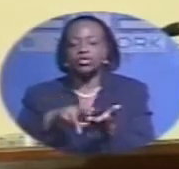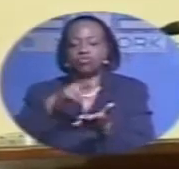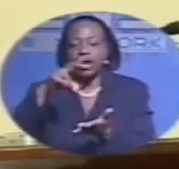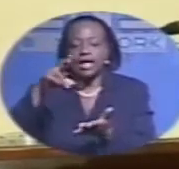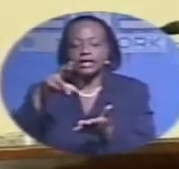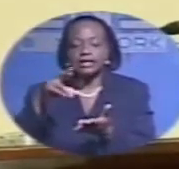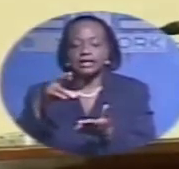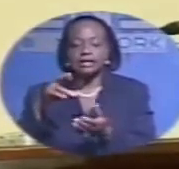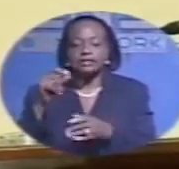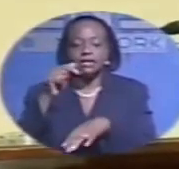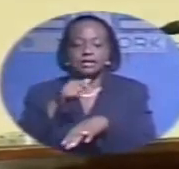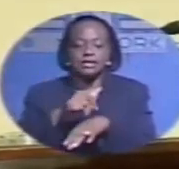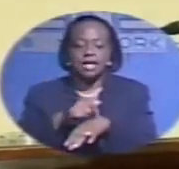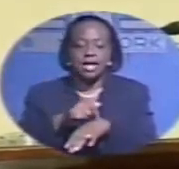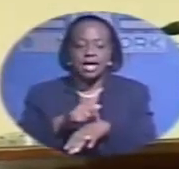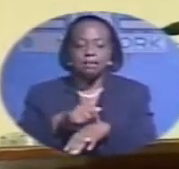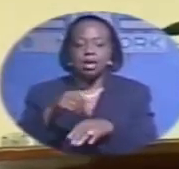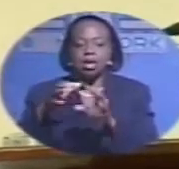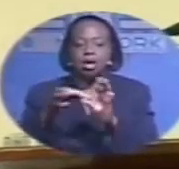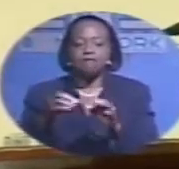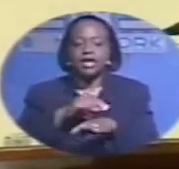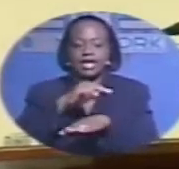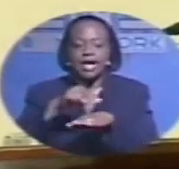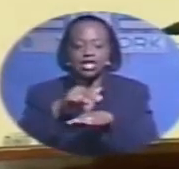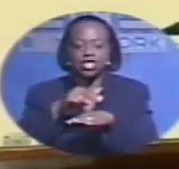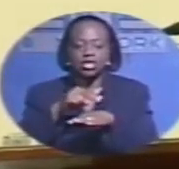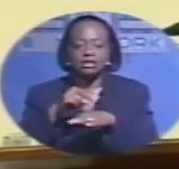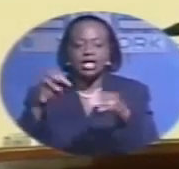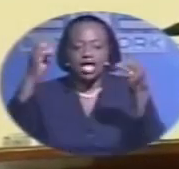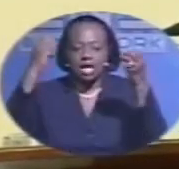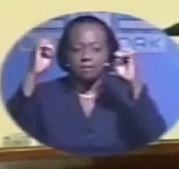disasters or national emergencies occur.